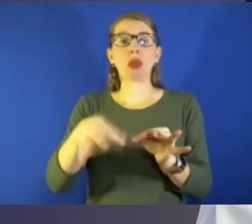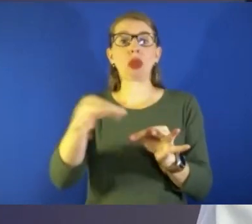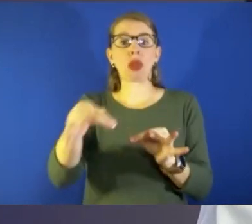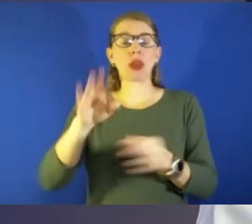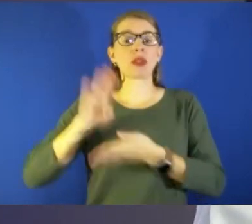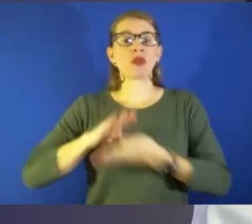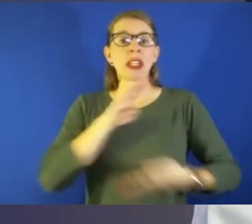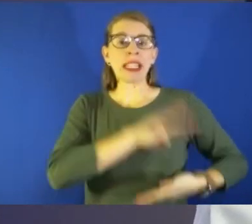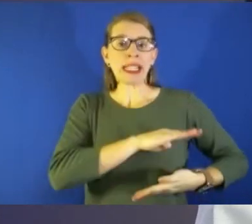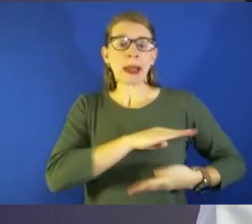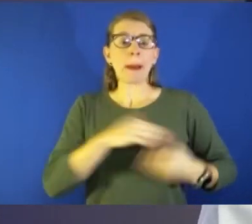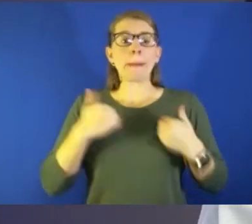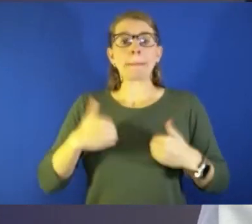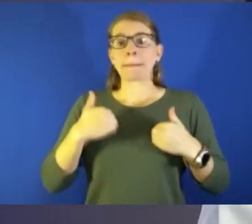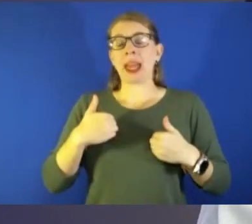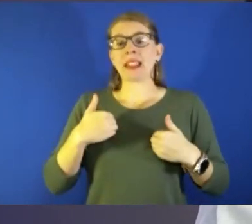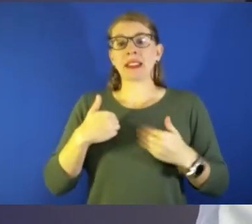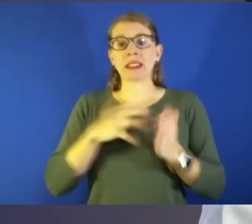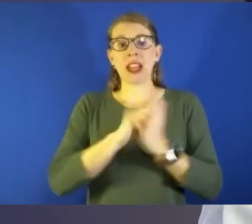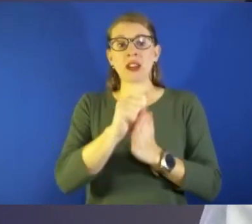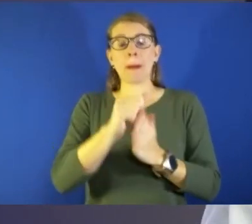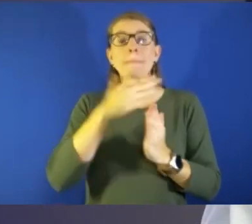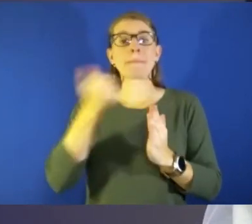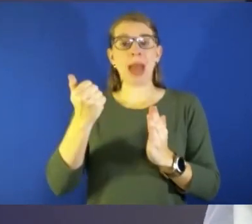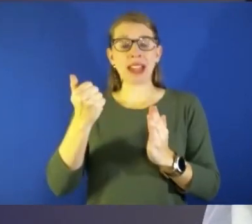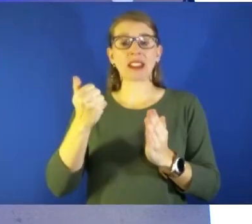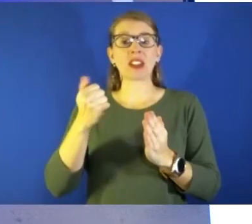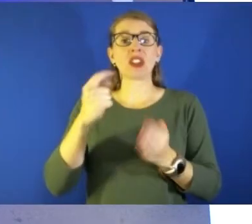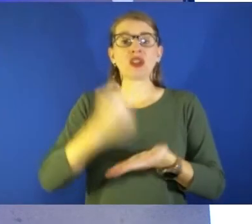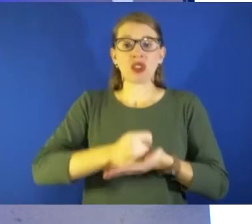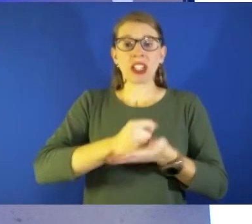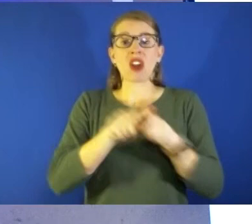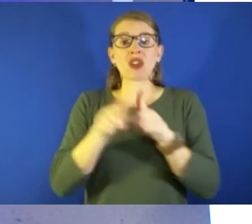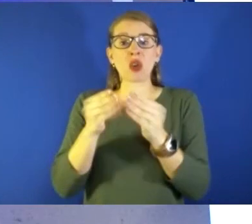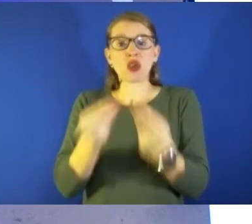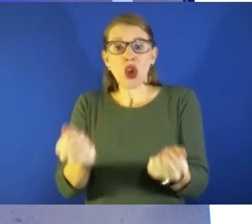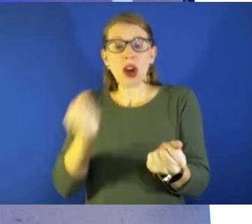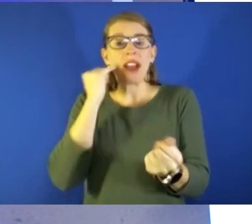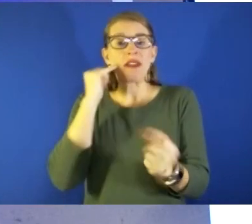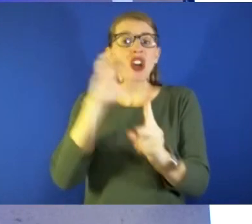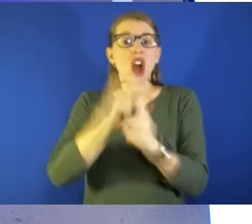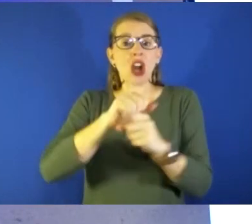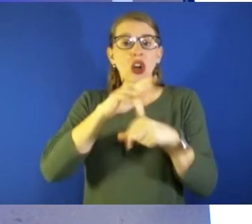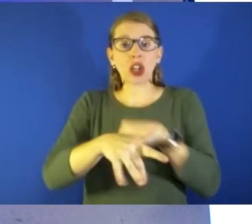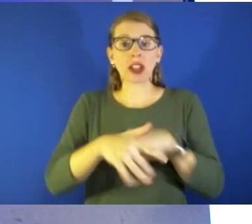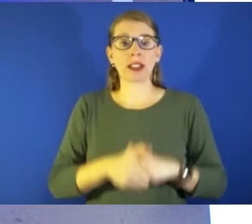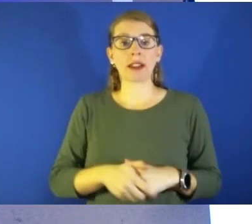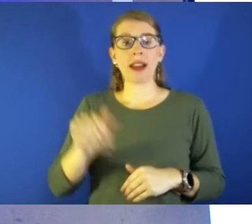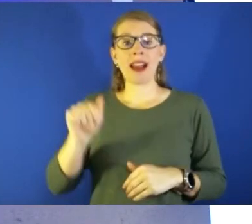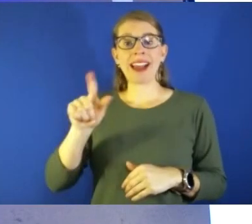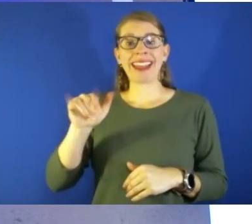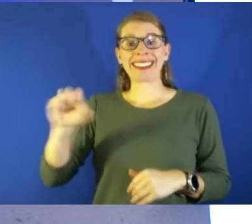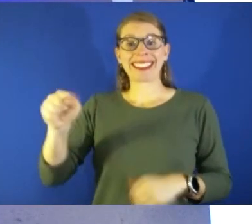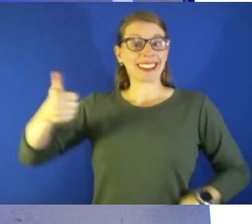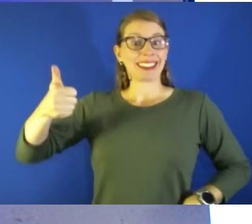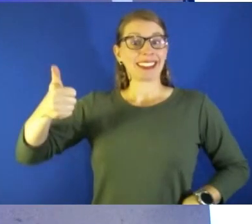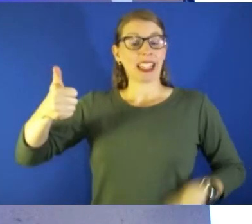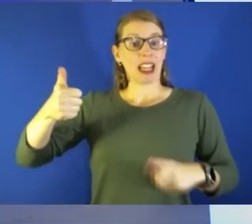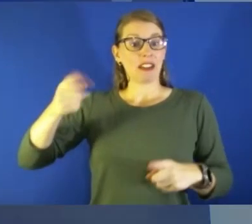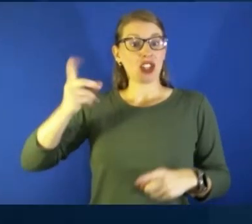is best treated and cured when it's found early. Okay, I did see a thumbs up from Miss Alexis. That do we have Dr. good.